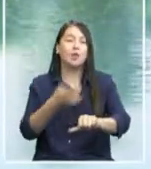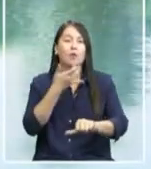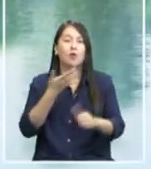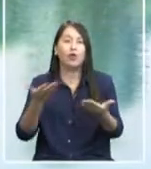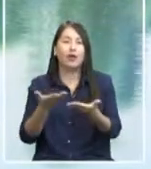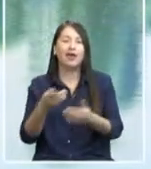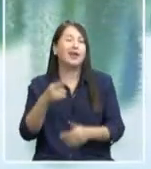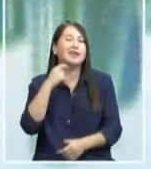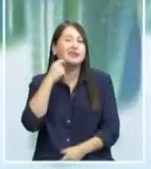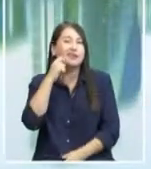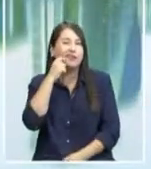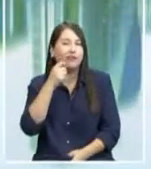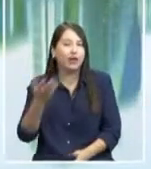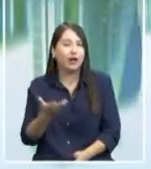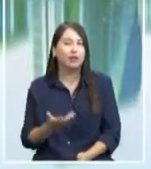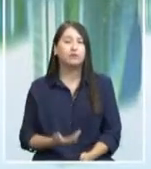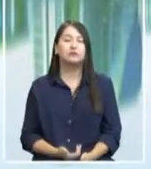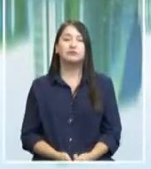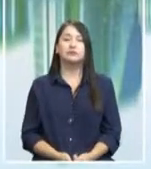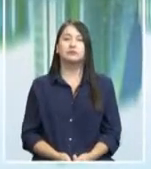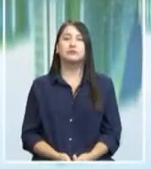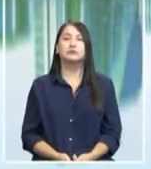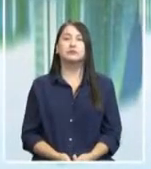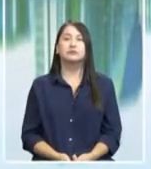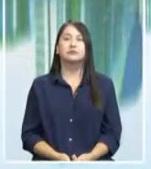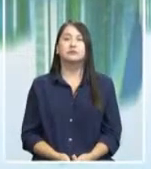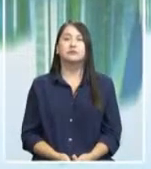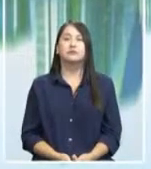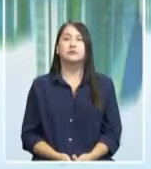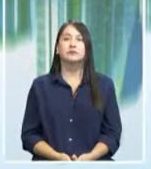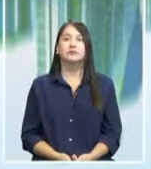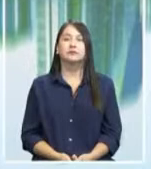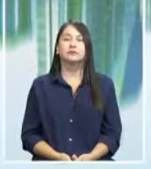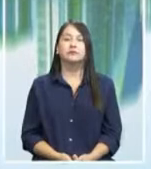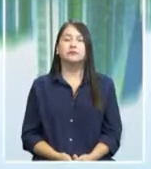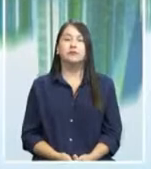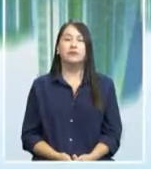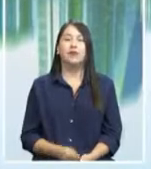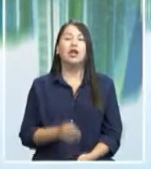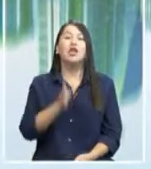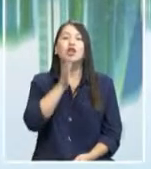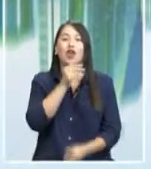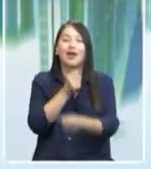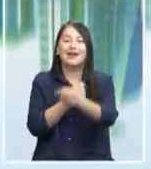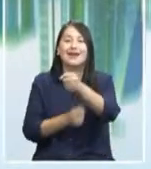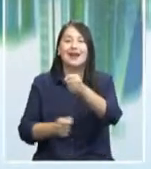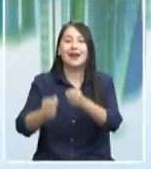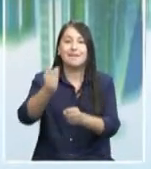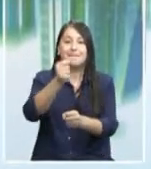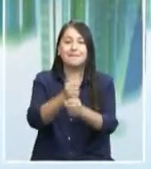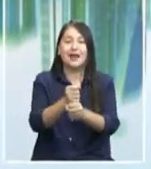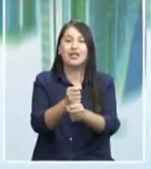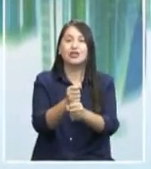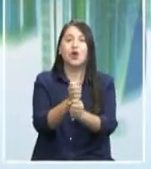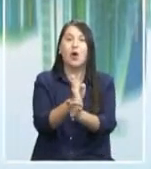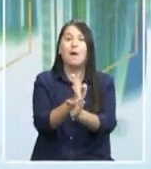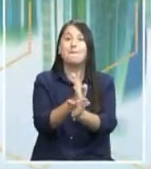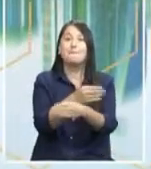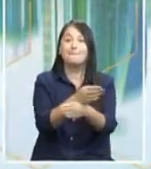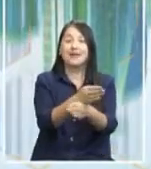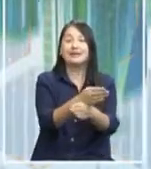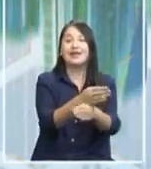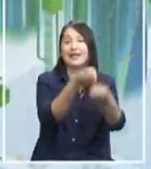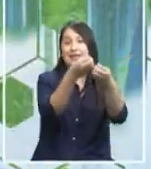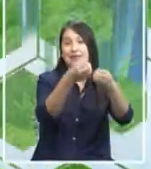nothing gets, that you don't have a replacement for the fish you lose. And so in summary, we have a situation